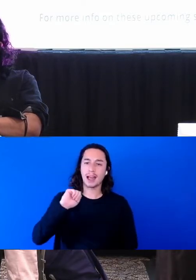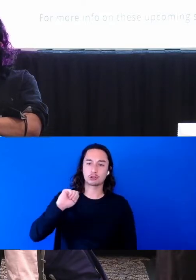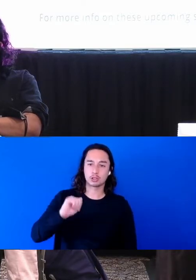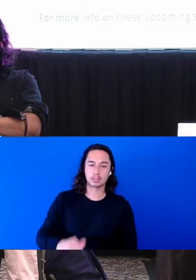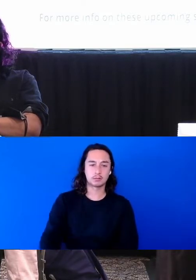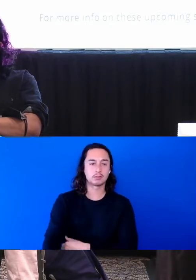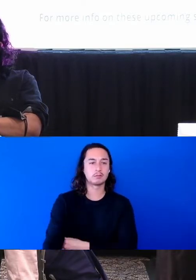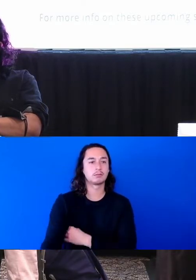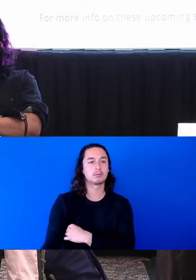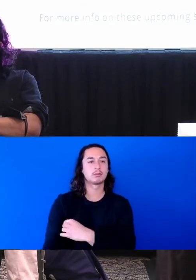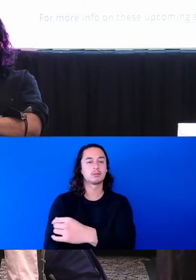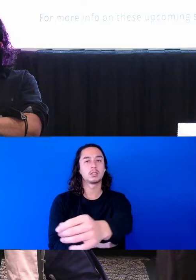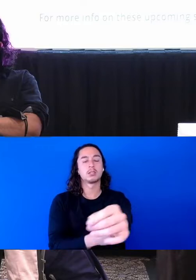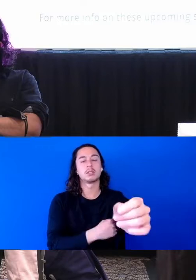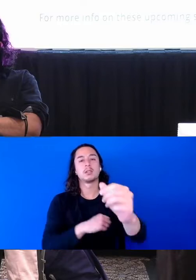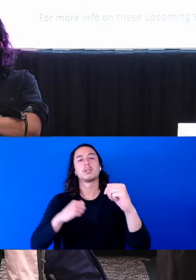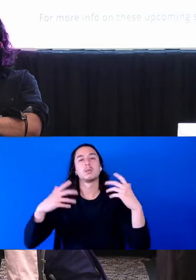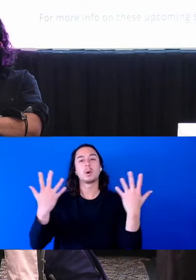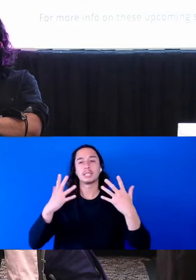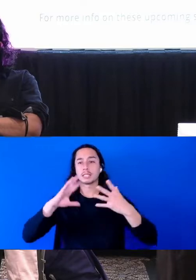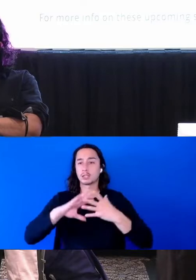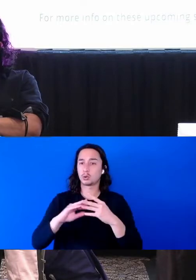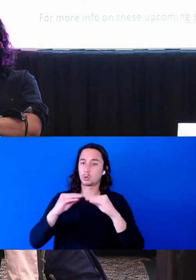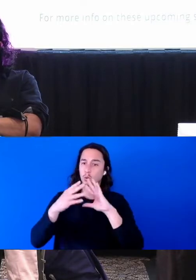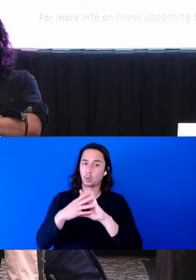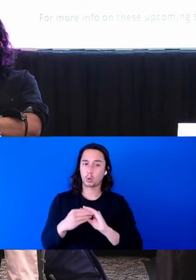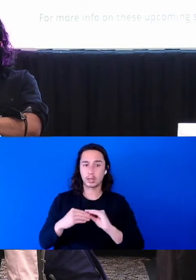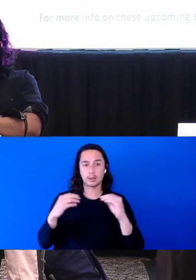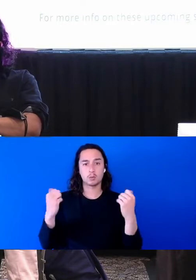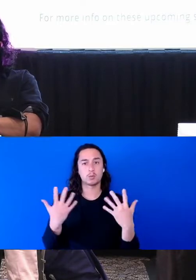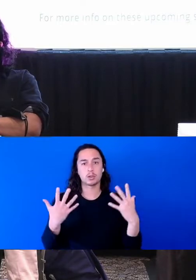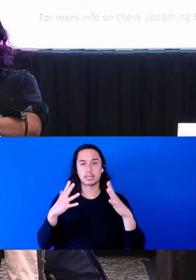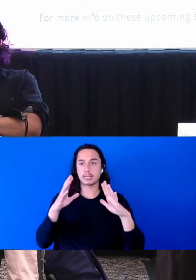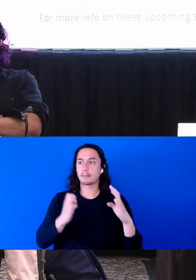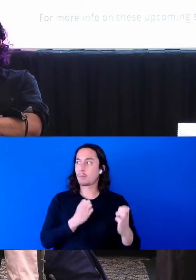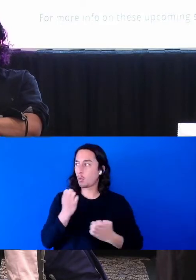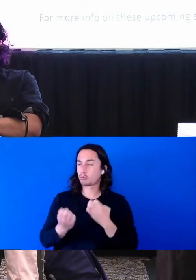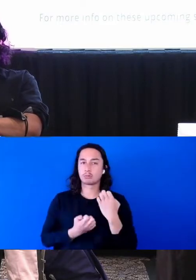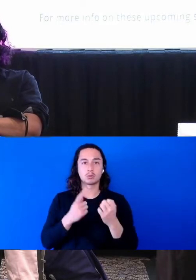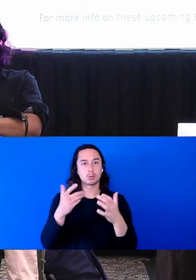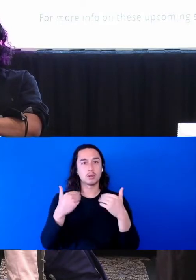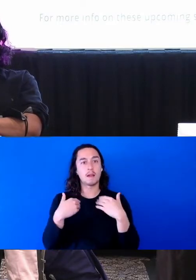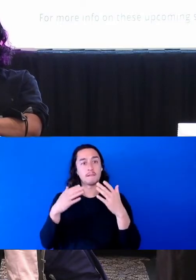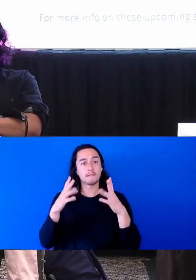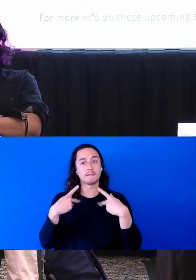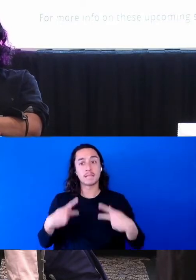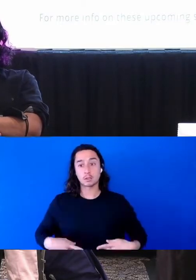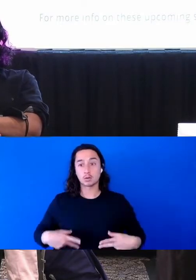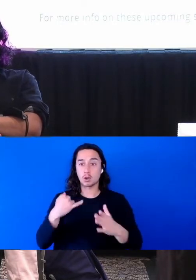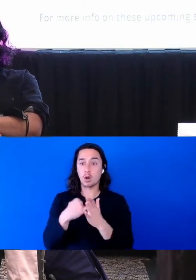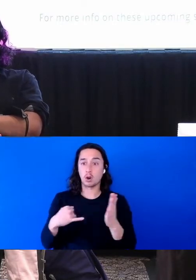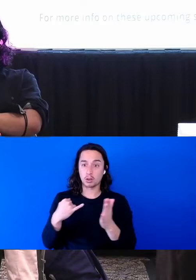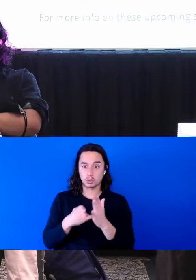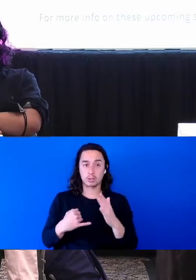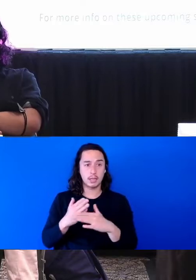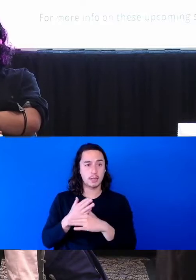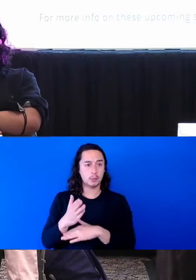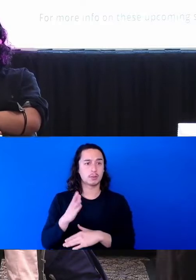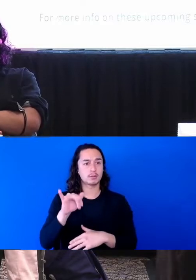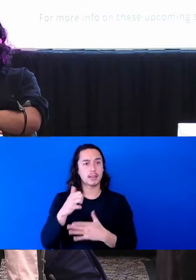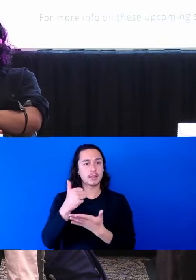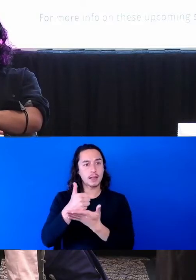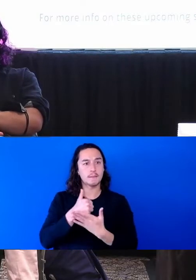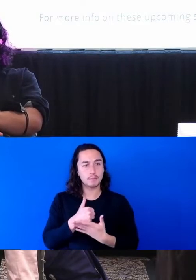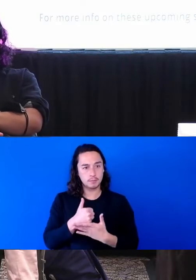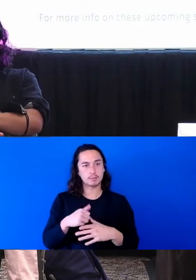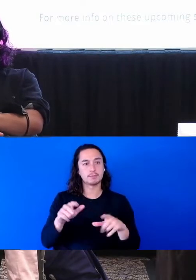what's the story, and what's the emotion? But now you have the arc, the physical arc that can help you get through it, because that was so helpful to me as a performer,